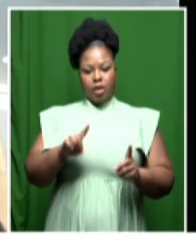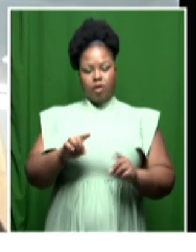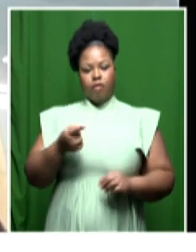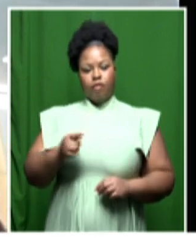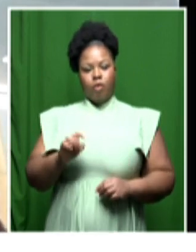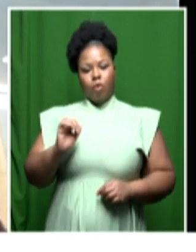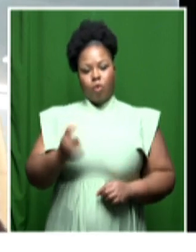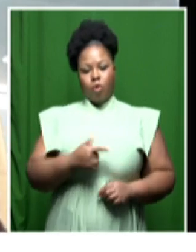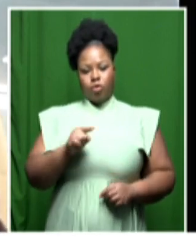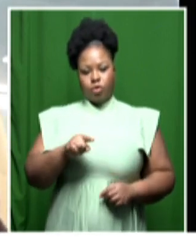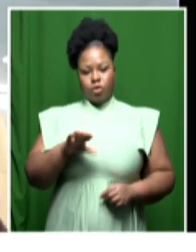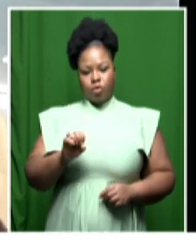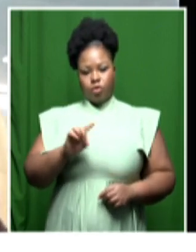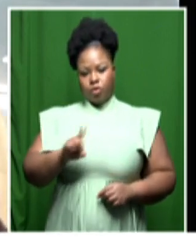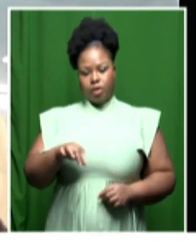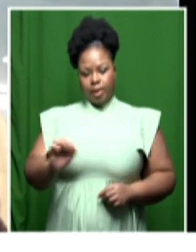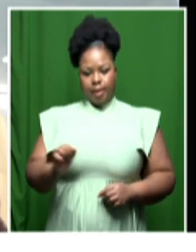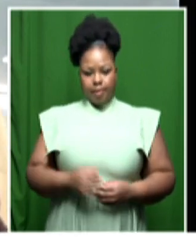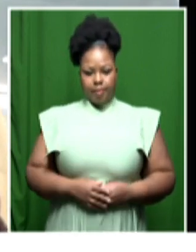www.edforall.co.za.